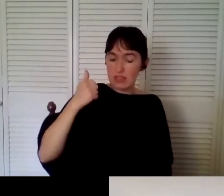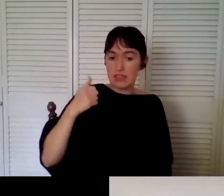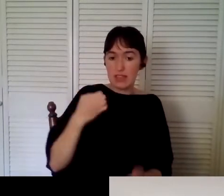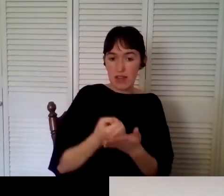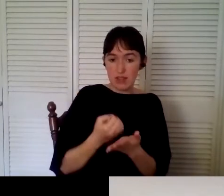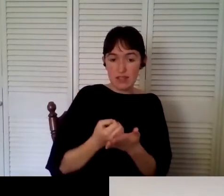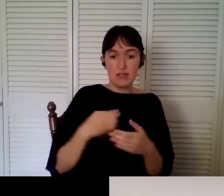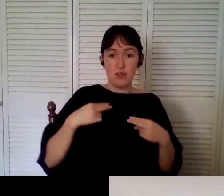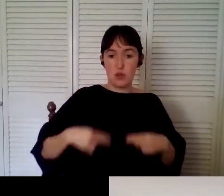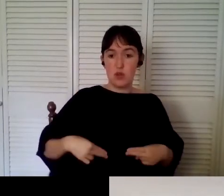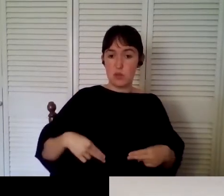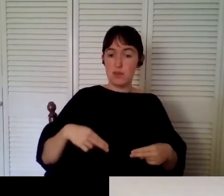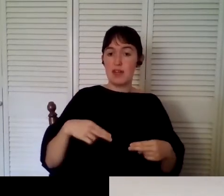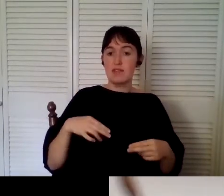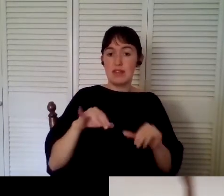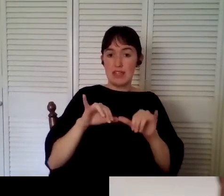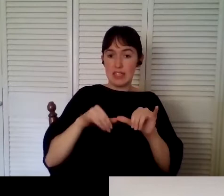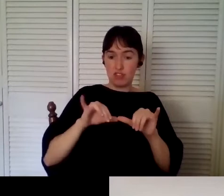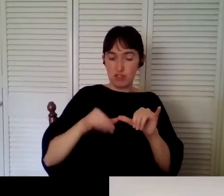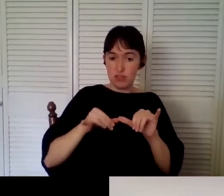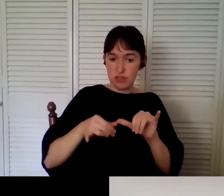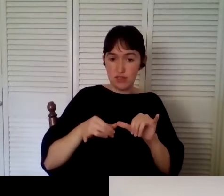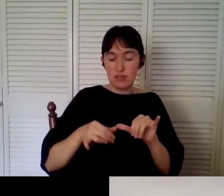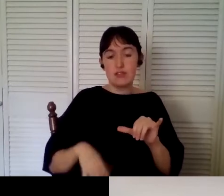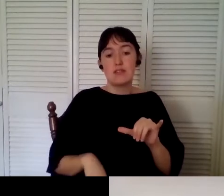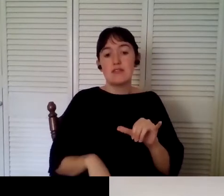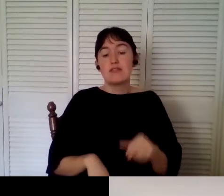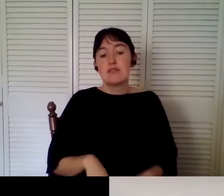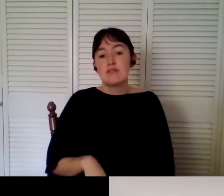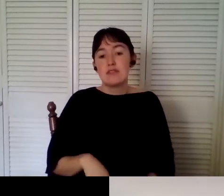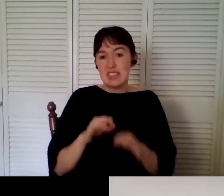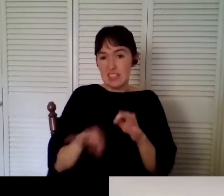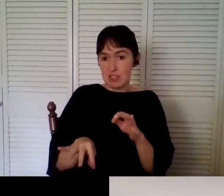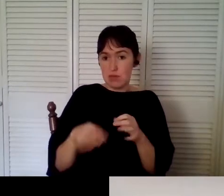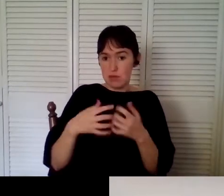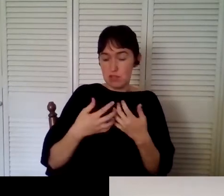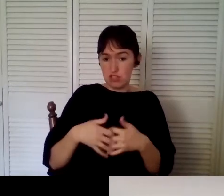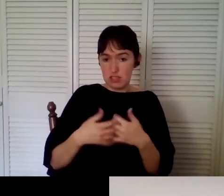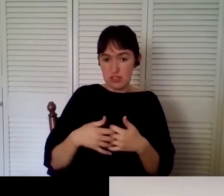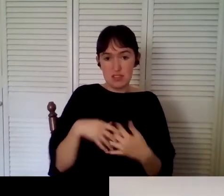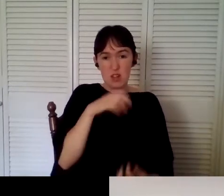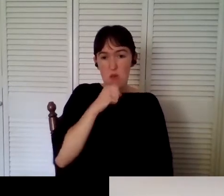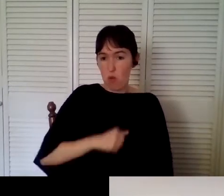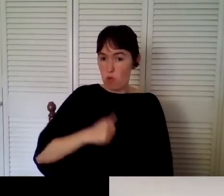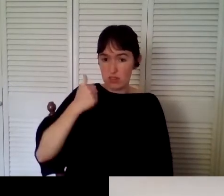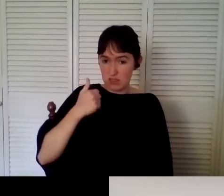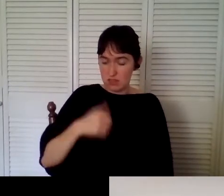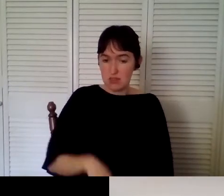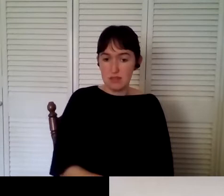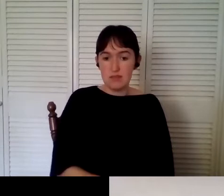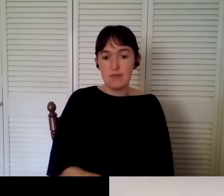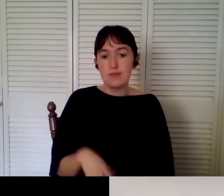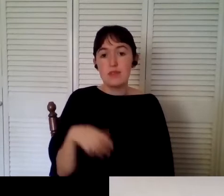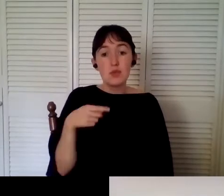that archaeologists have found in the archaeological record. So being a simple machine, it is